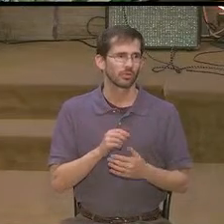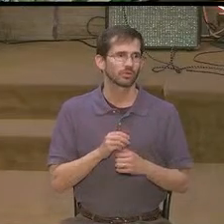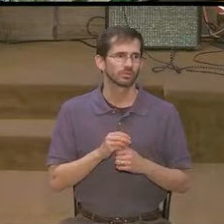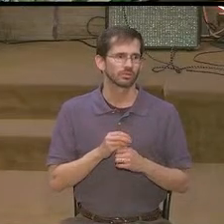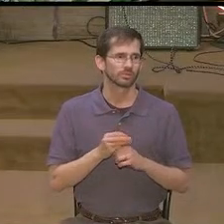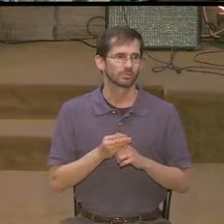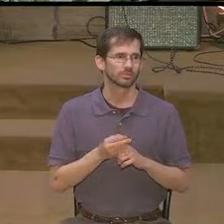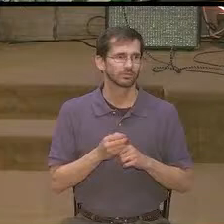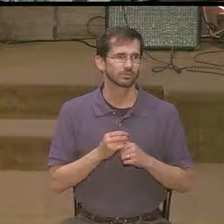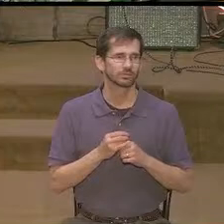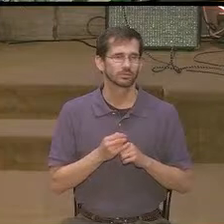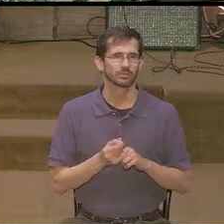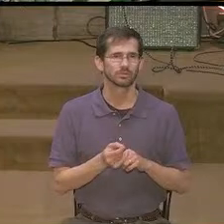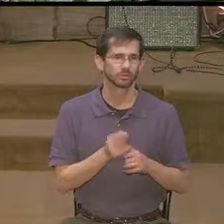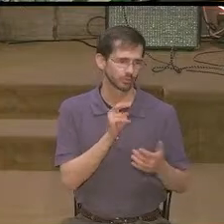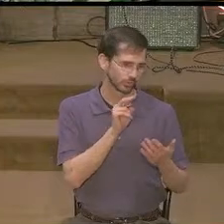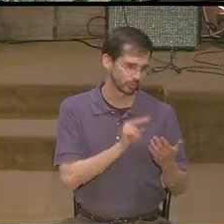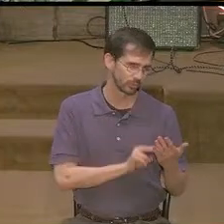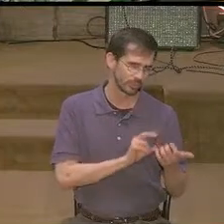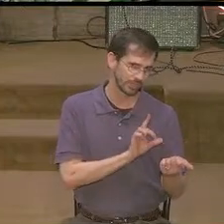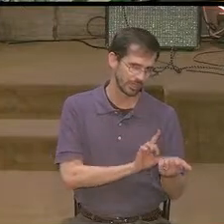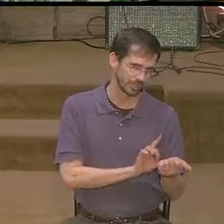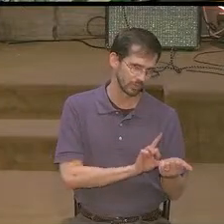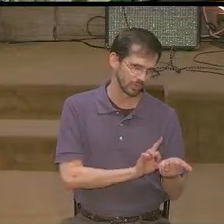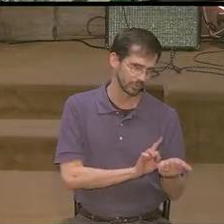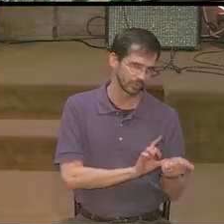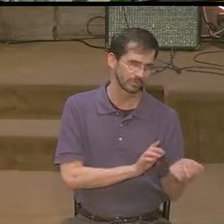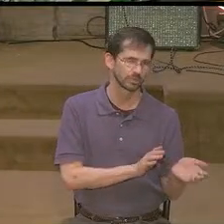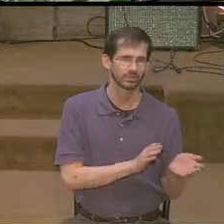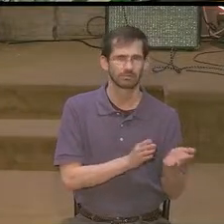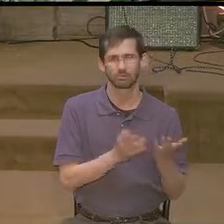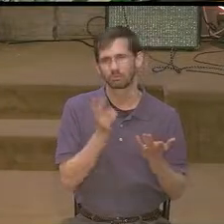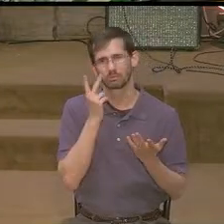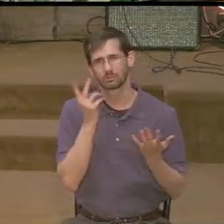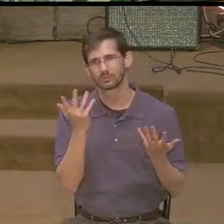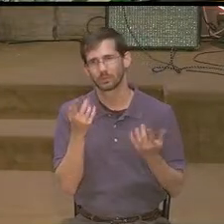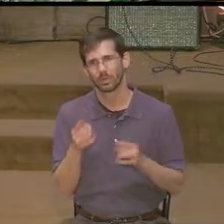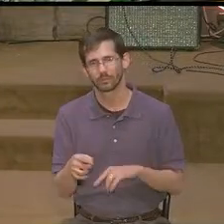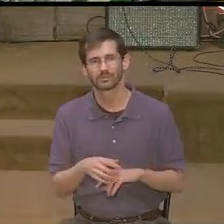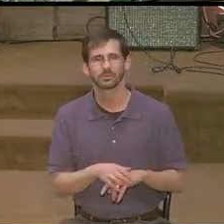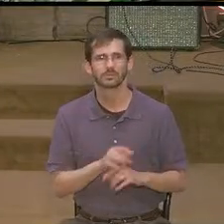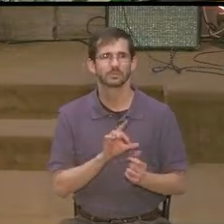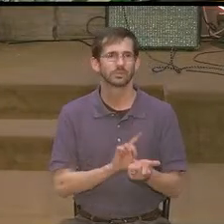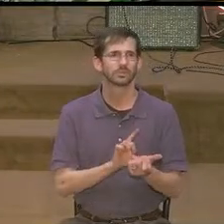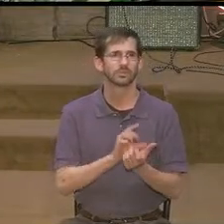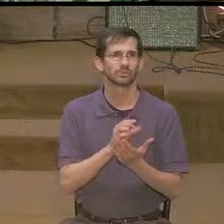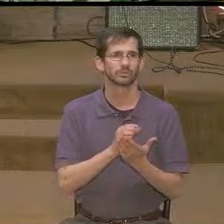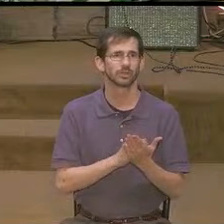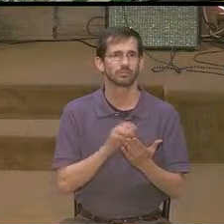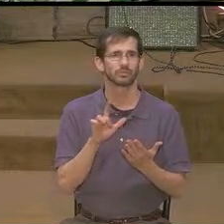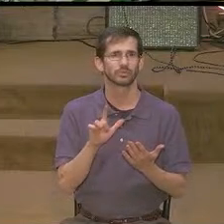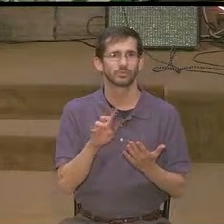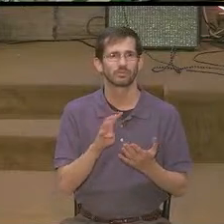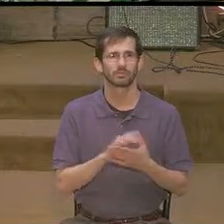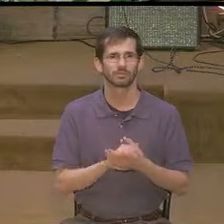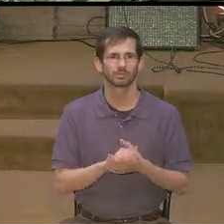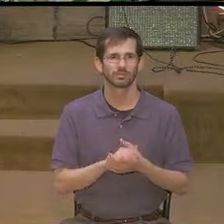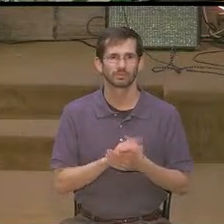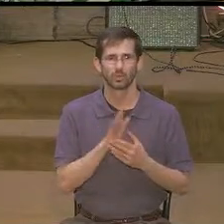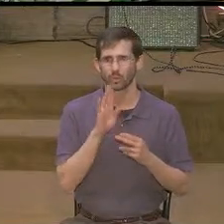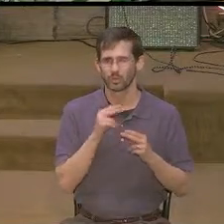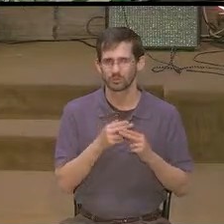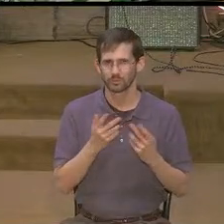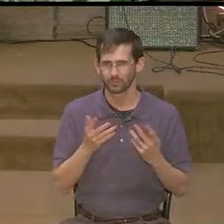and we'll read in Luke, and then we'll read, I don't know, we'll see what happens. Luke chapter 24. And we're talking